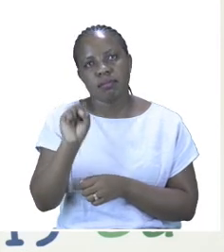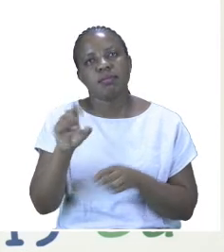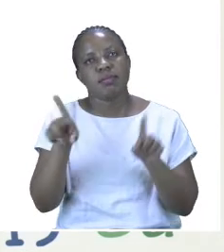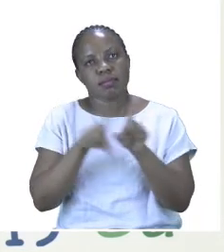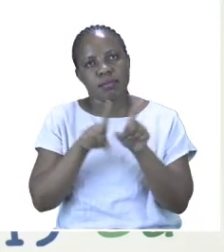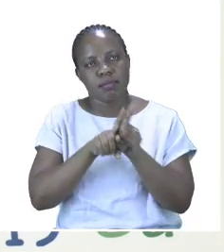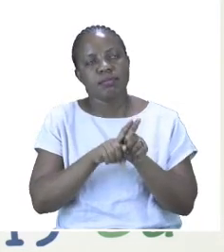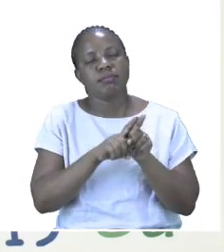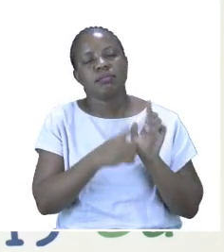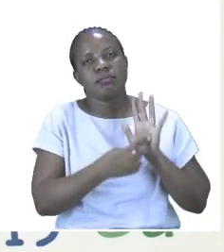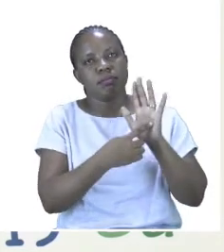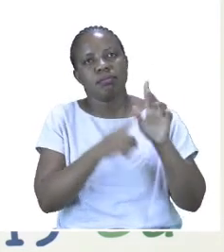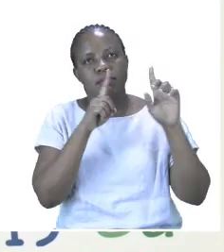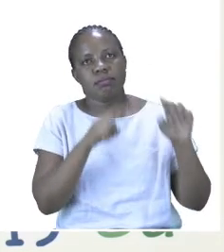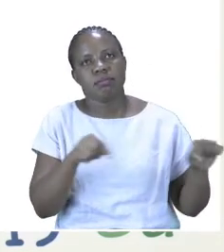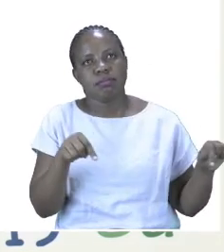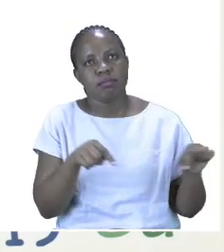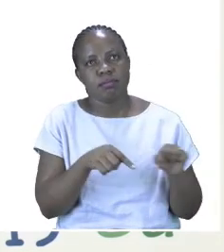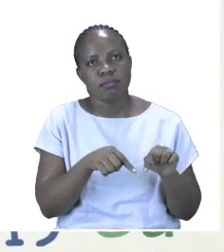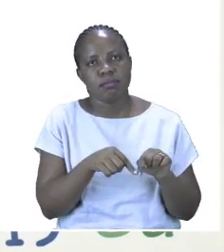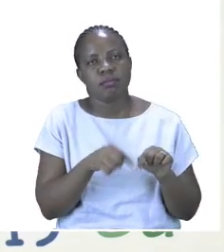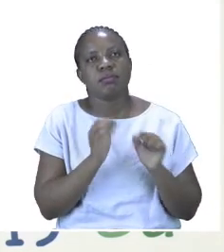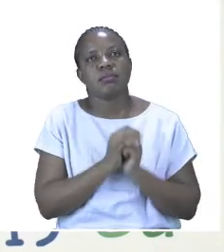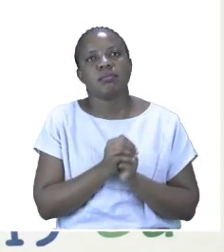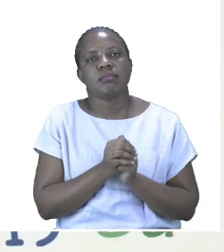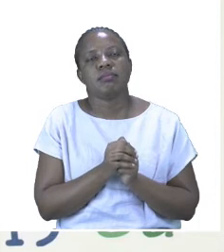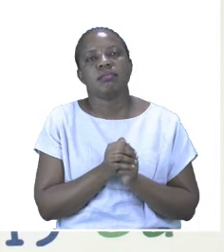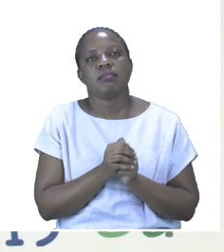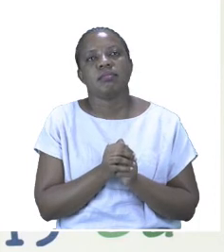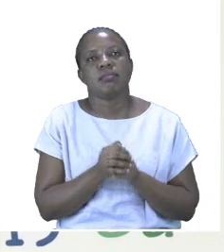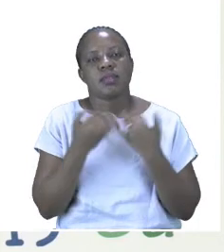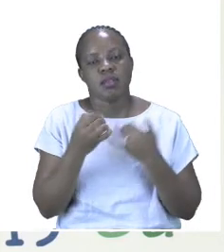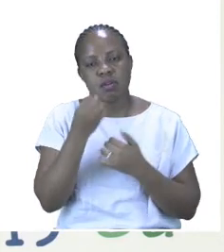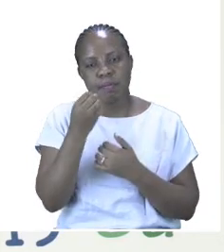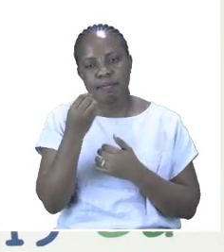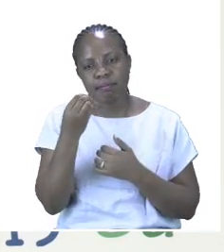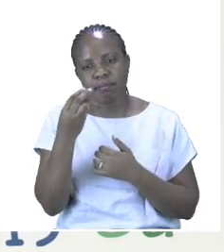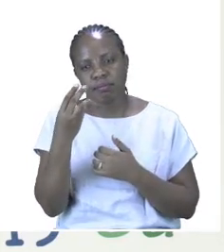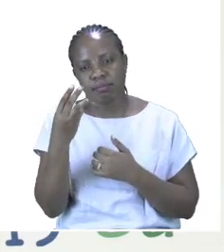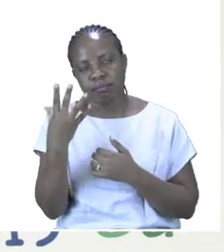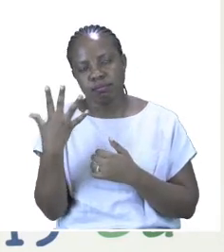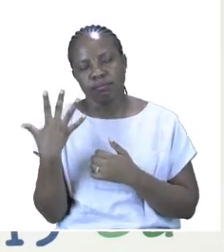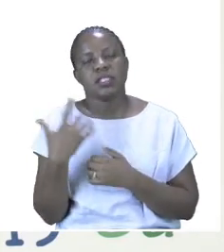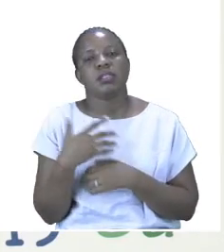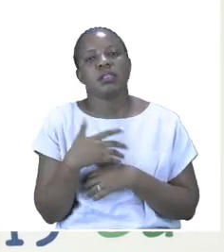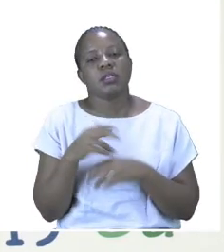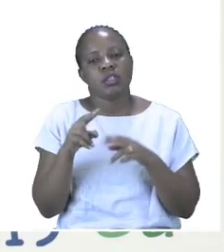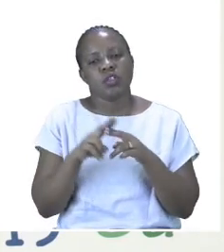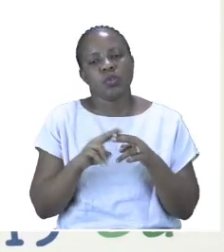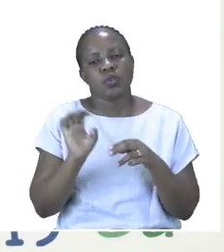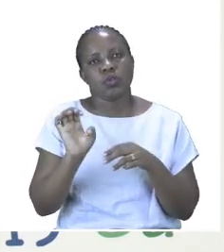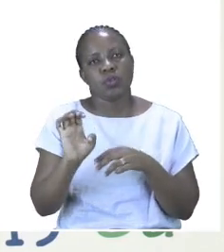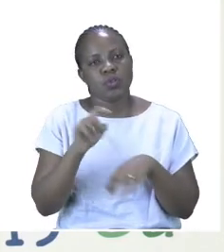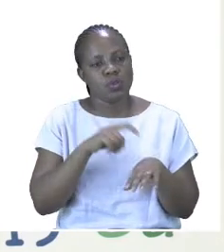you what the top means, go ahead and count. Take your time. You can even check with the